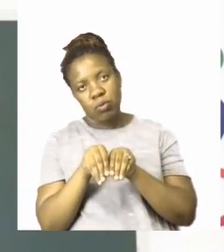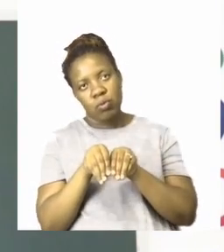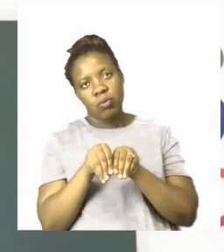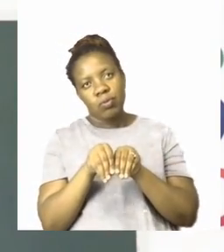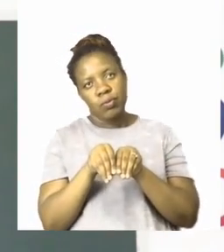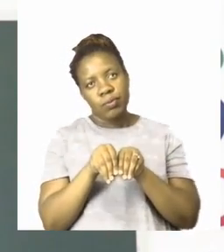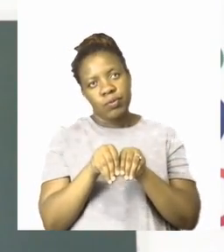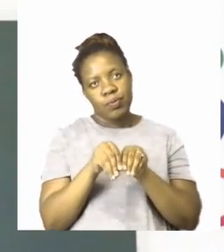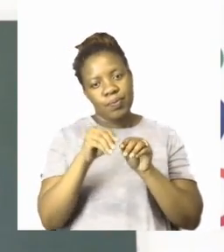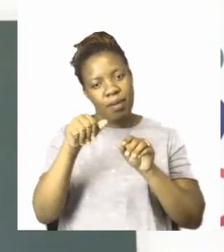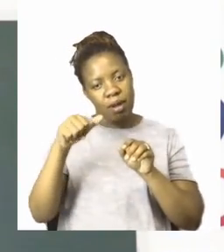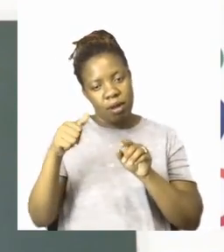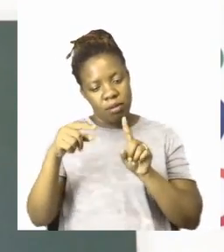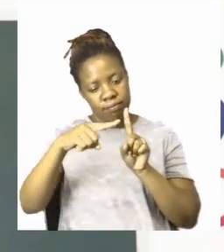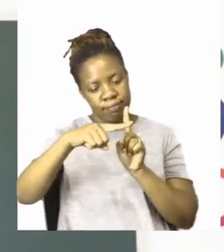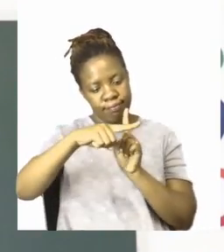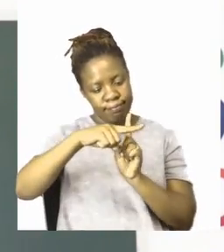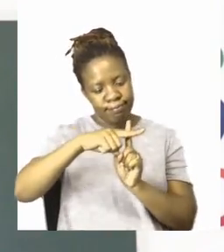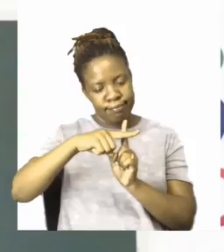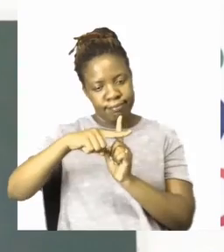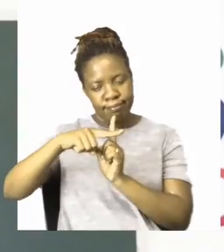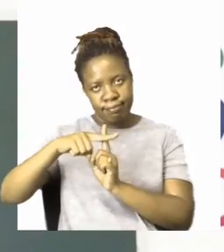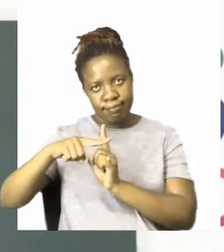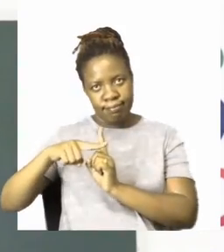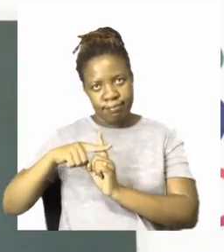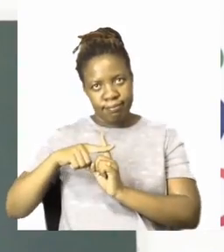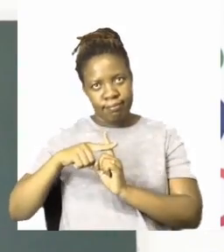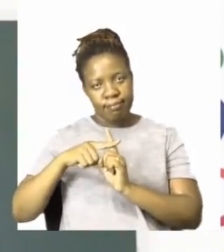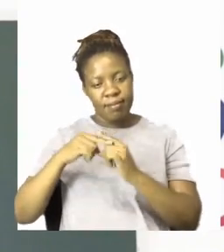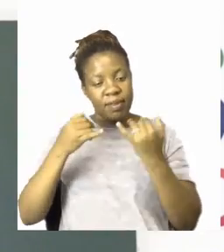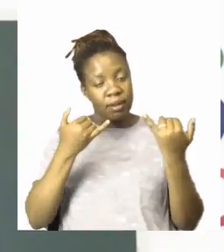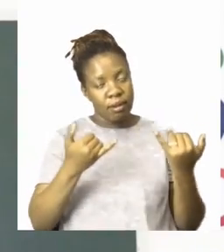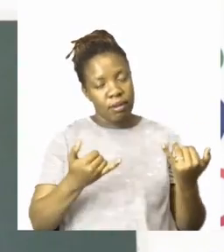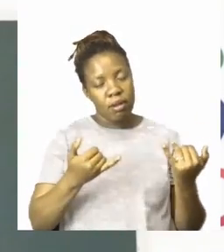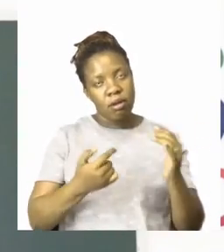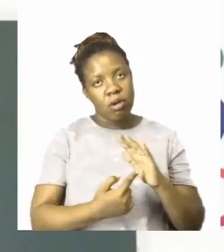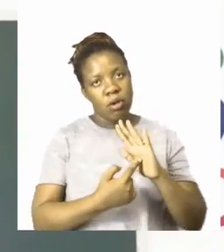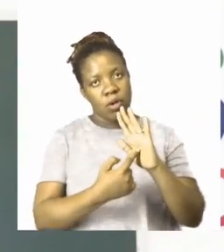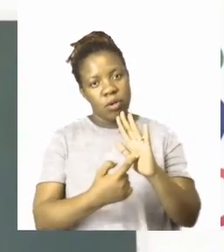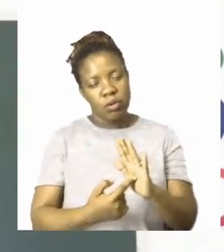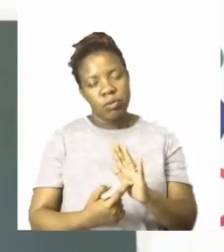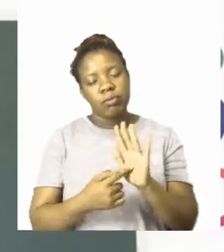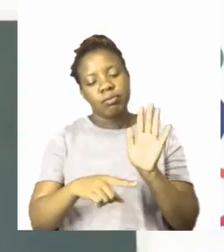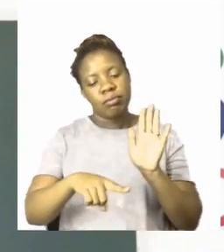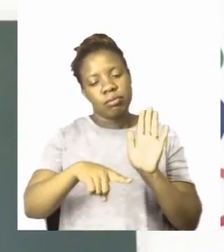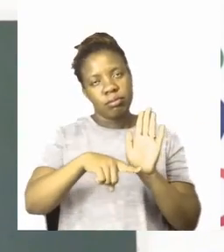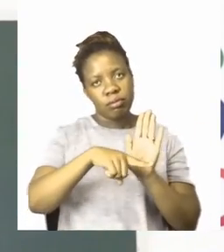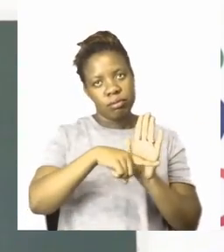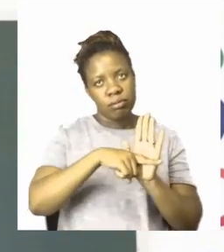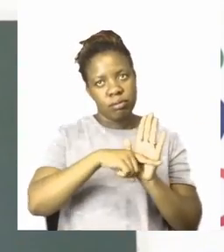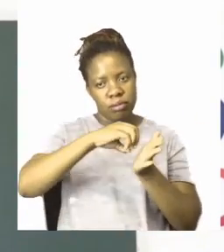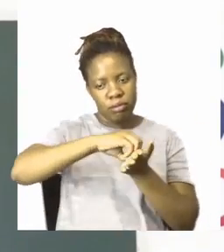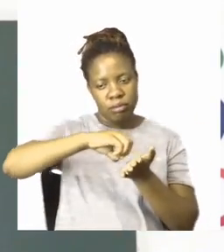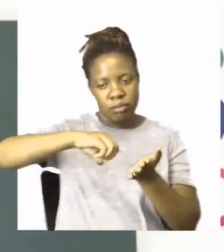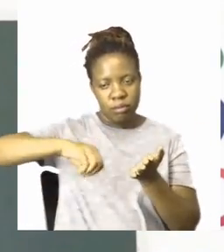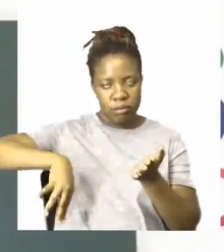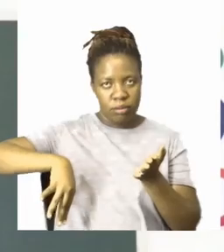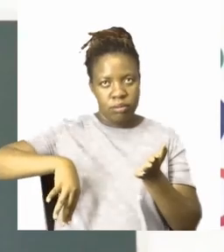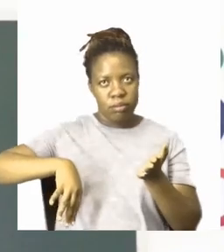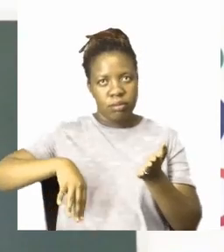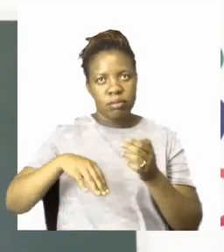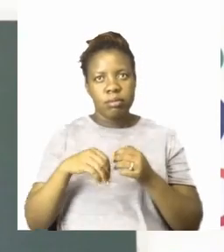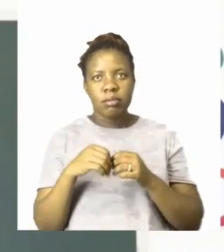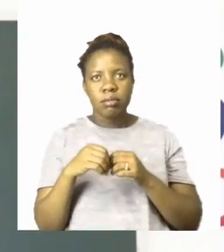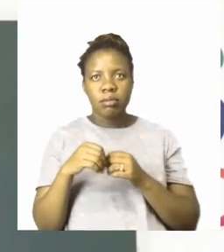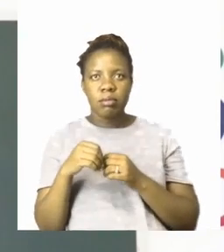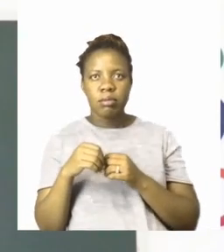Now let's quickly move on and see how you have to do the minus sum. Now you will see I have done